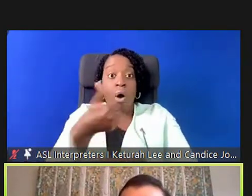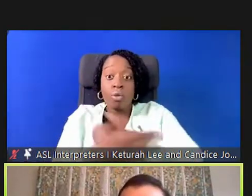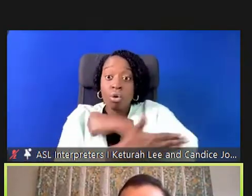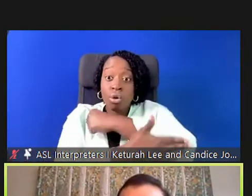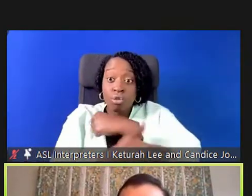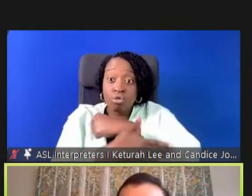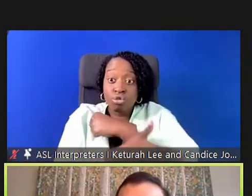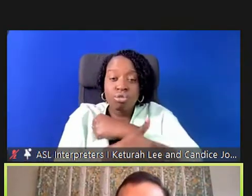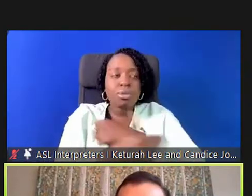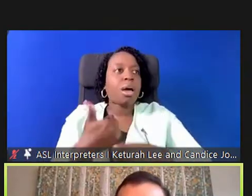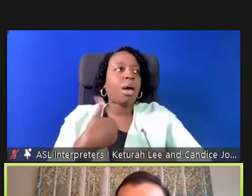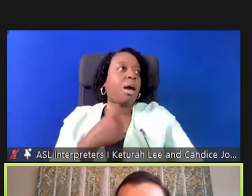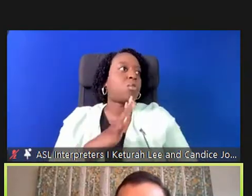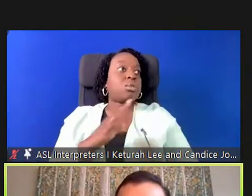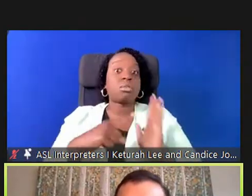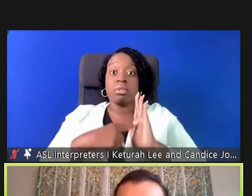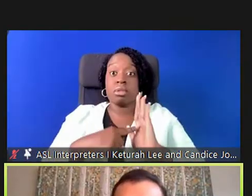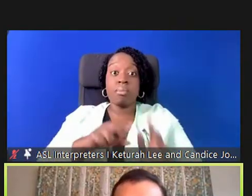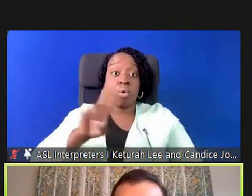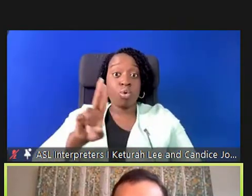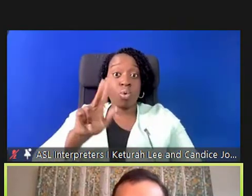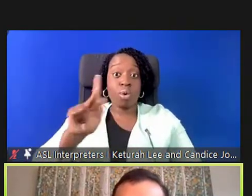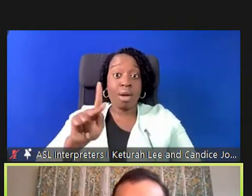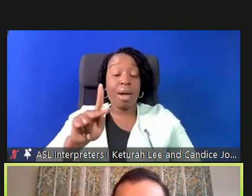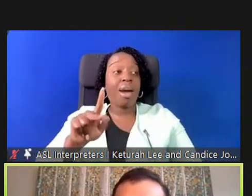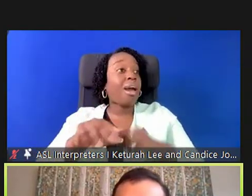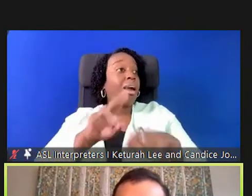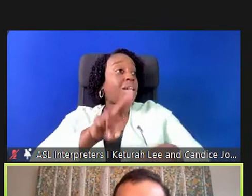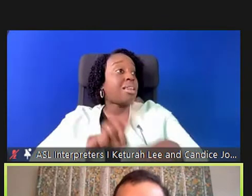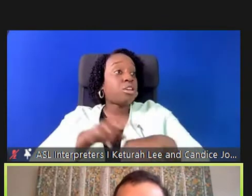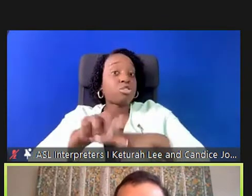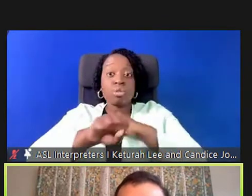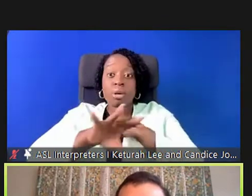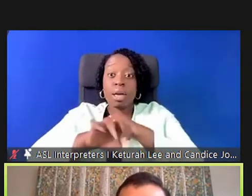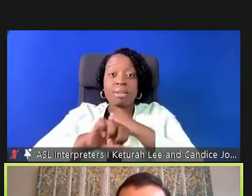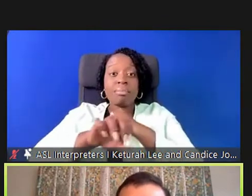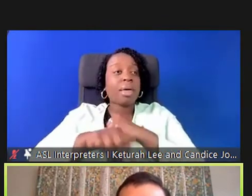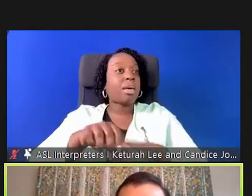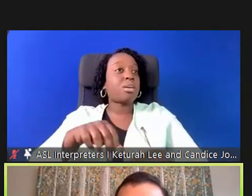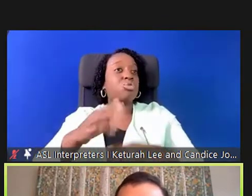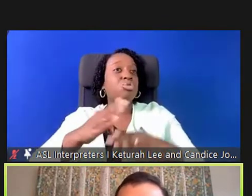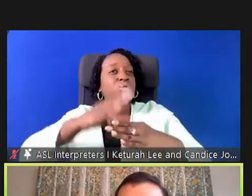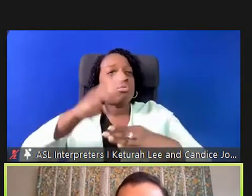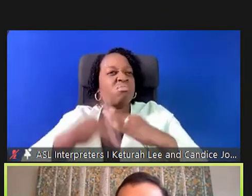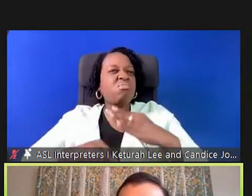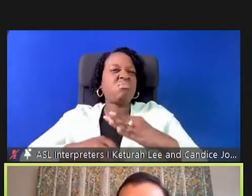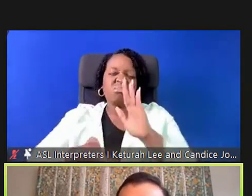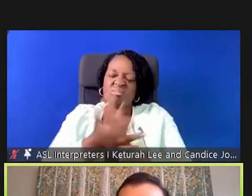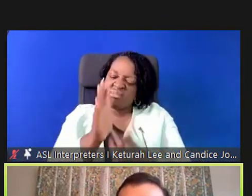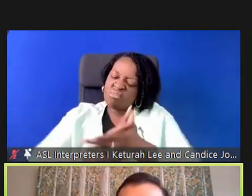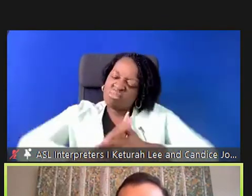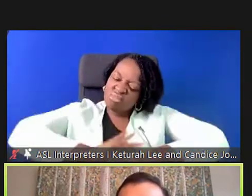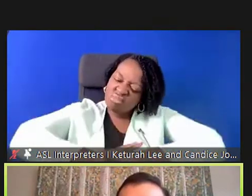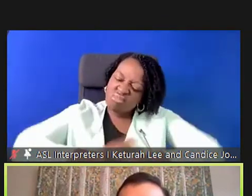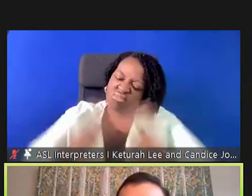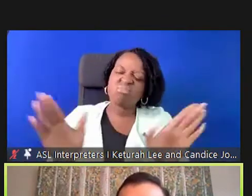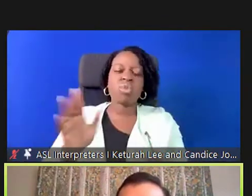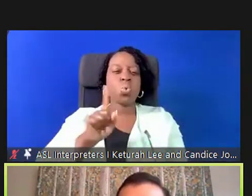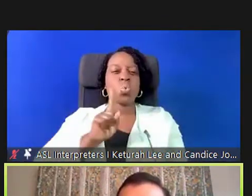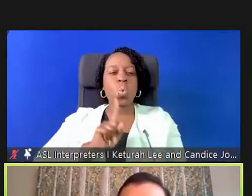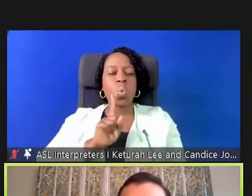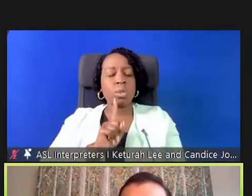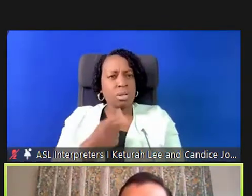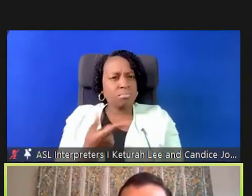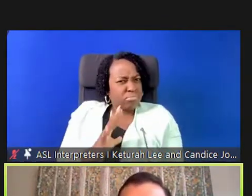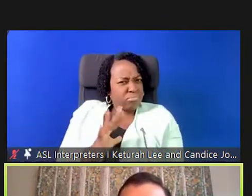For example, the United Kingdom's National Campaign to End Loneliness is a really helpful model about how an integrated national